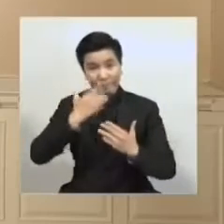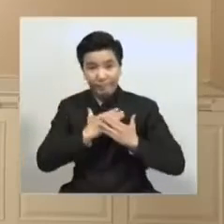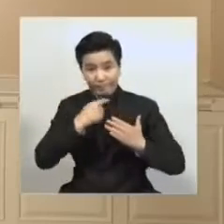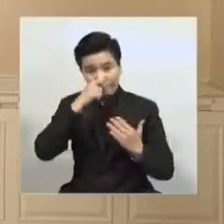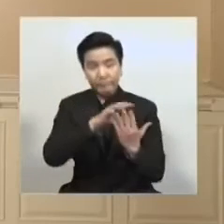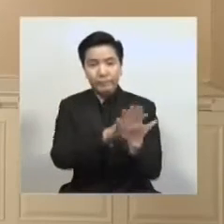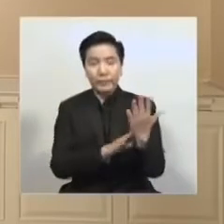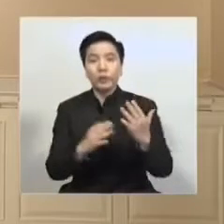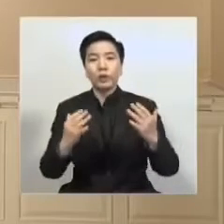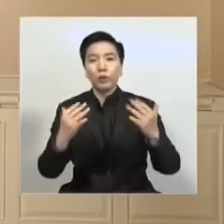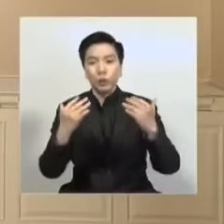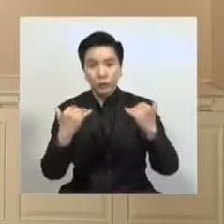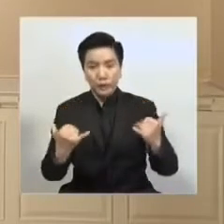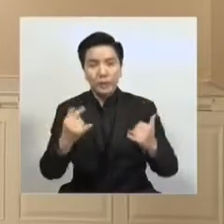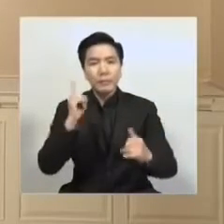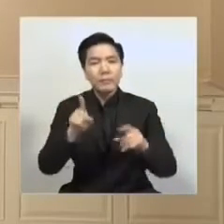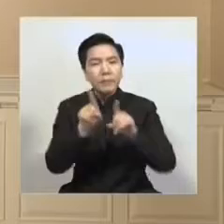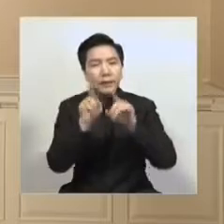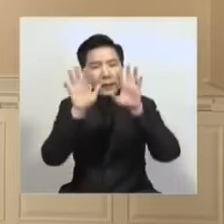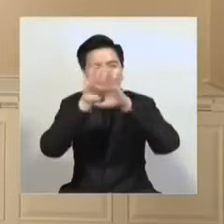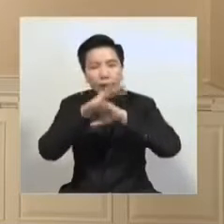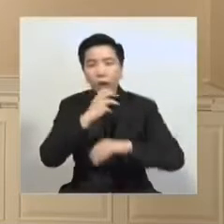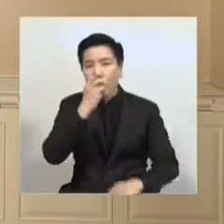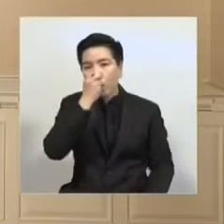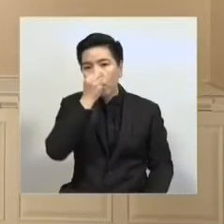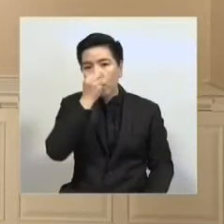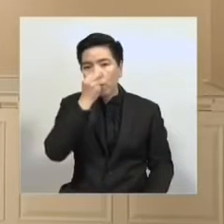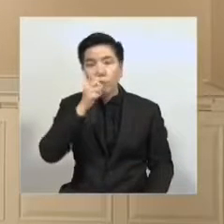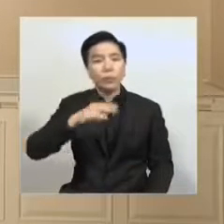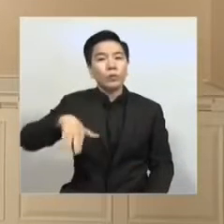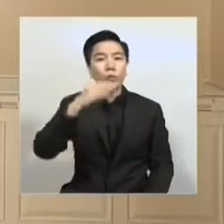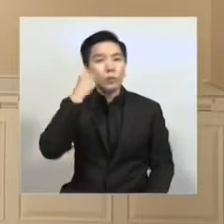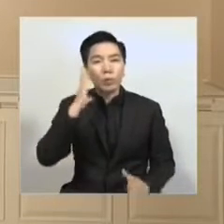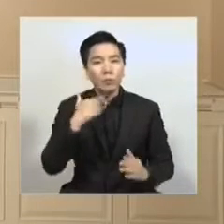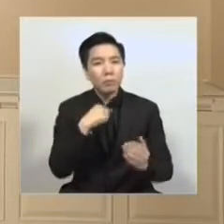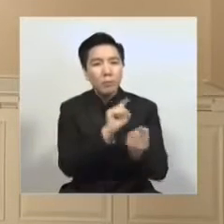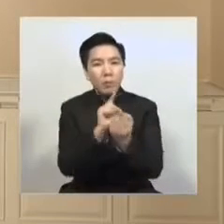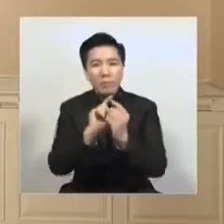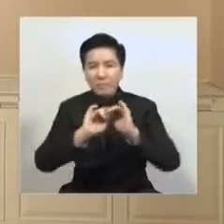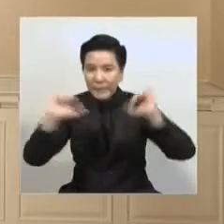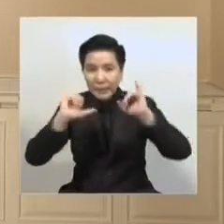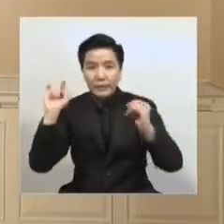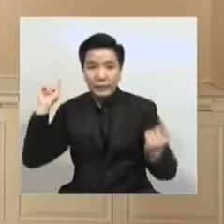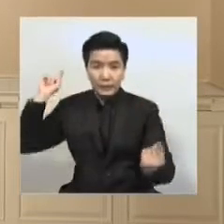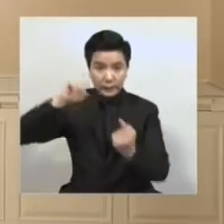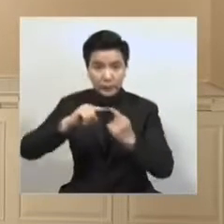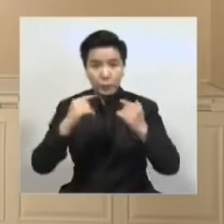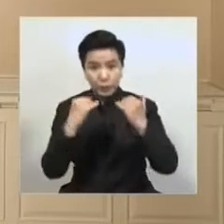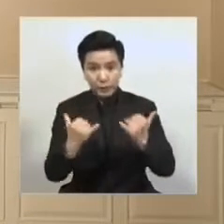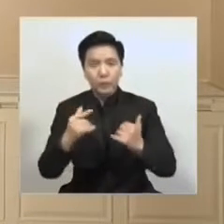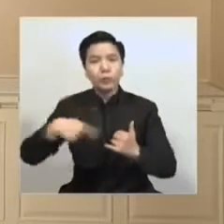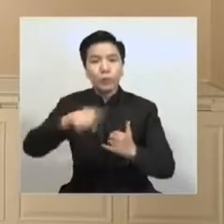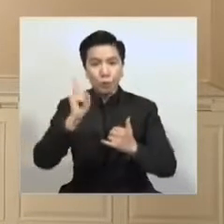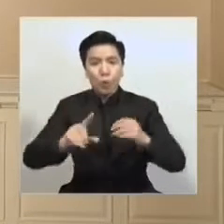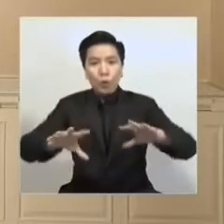the Prime Minister in particular have been heavily criticized for not showing enough leadership in the fight against